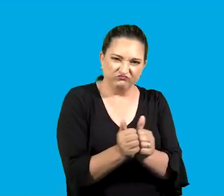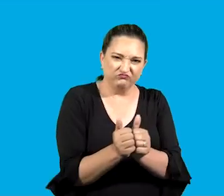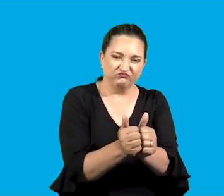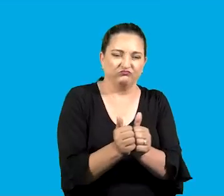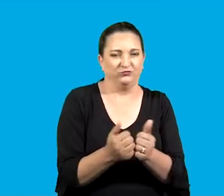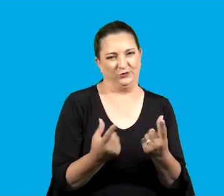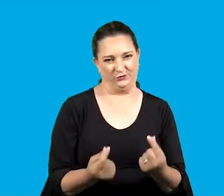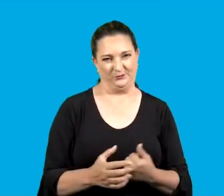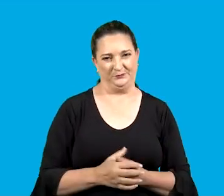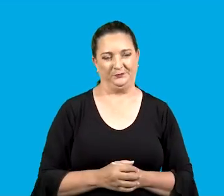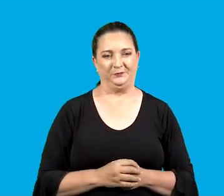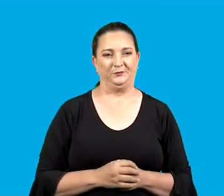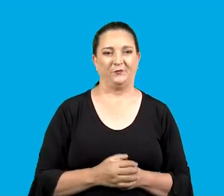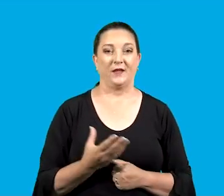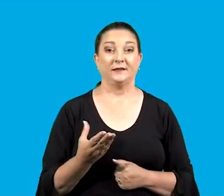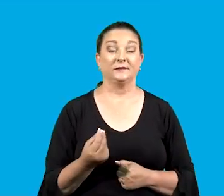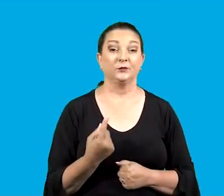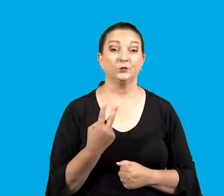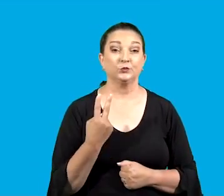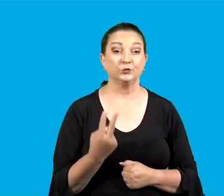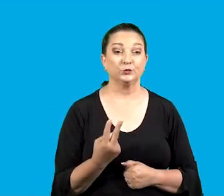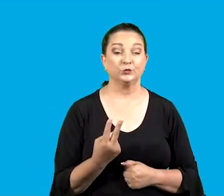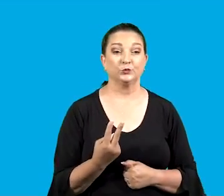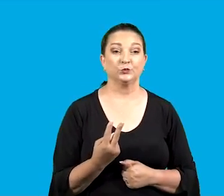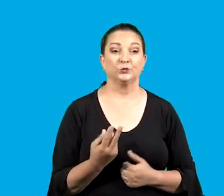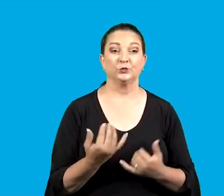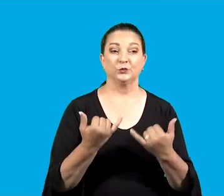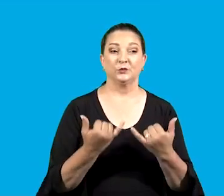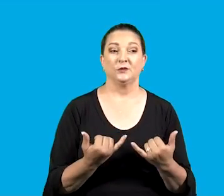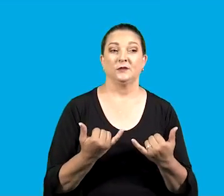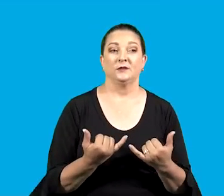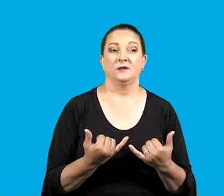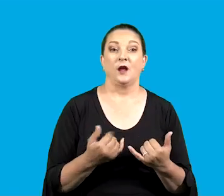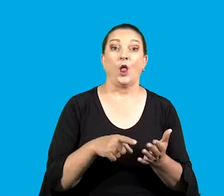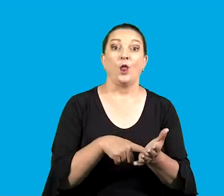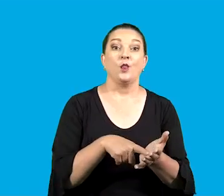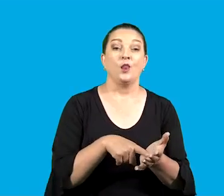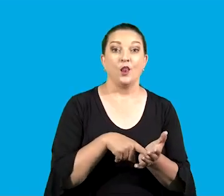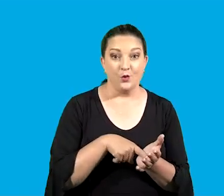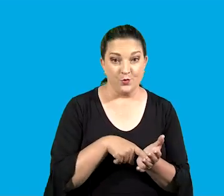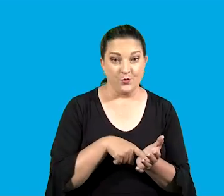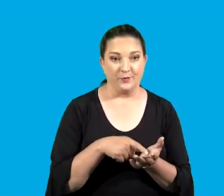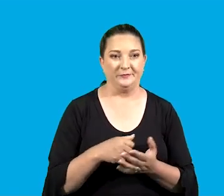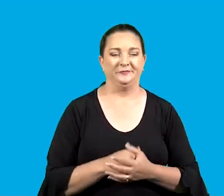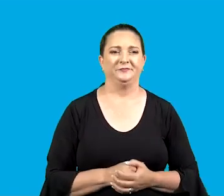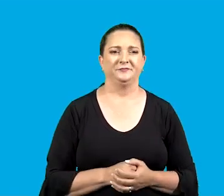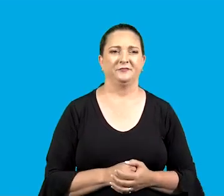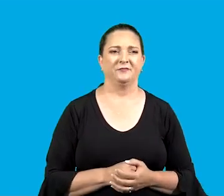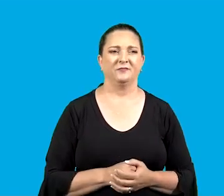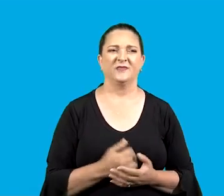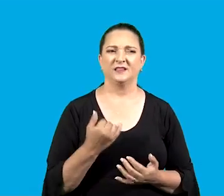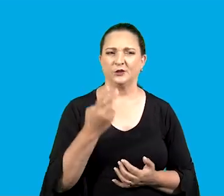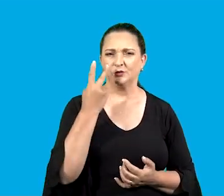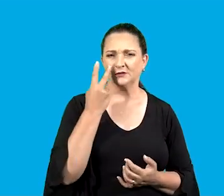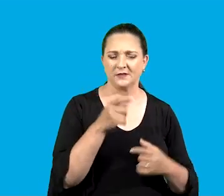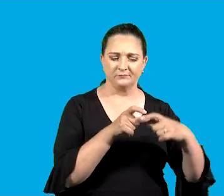calculations together with me. Number 2, we're required to calculate the loan. The loan. You can see here